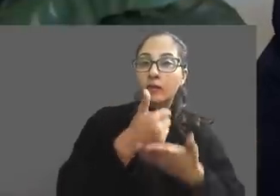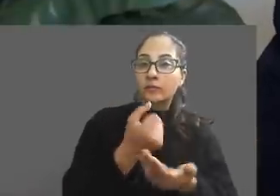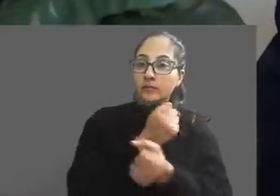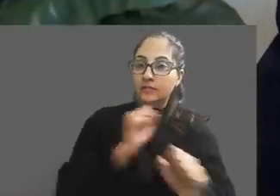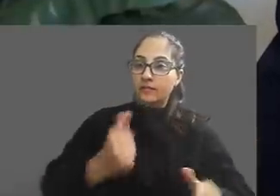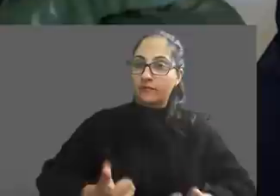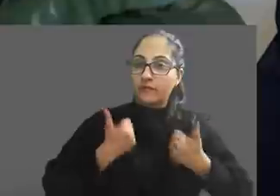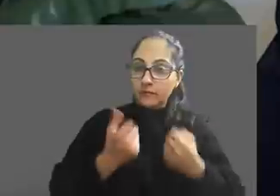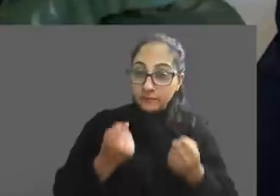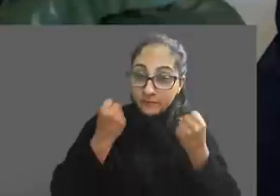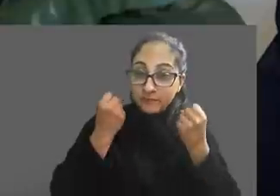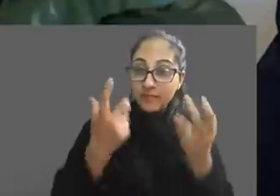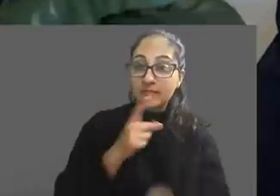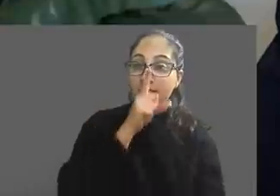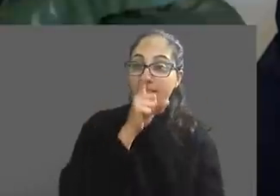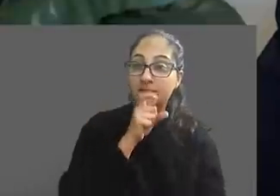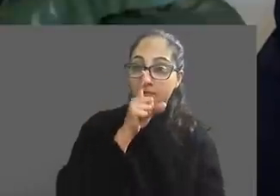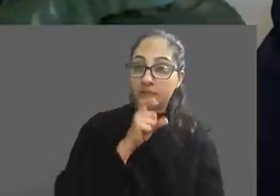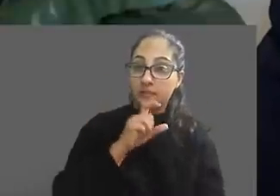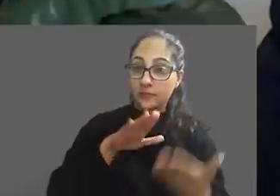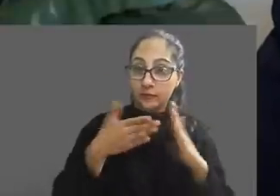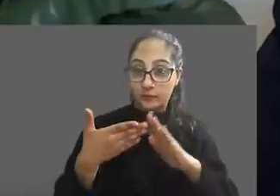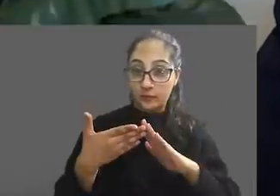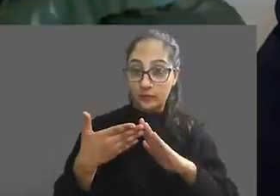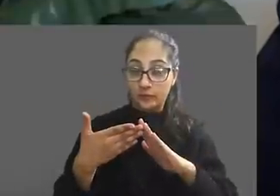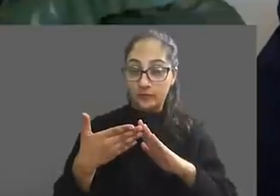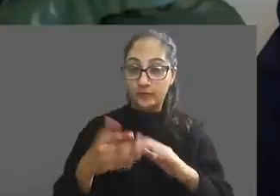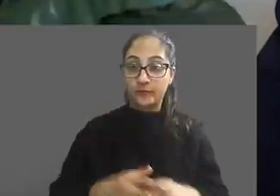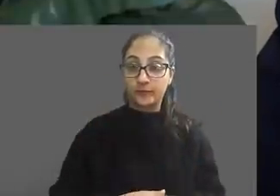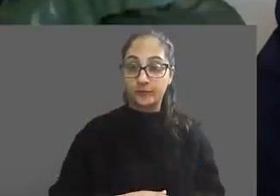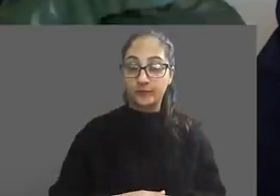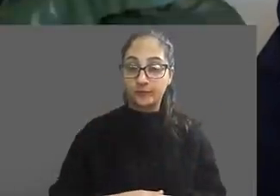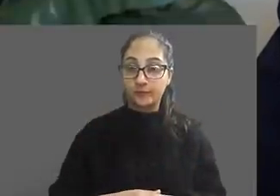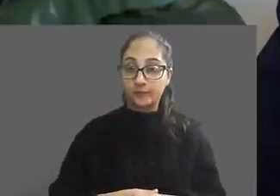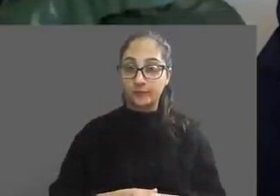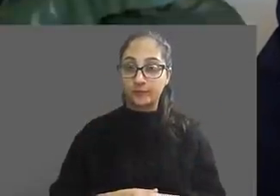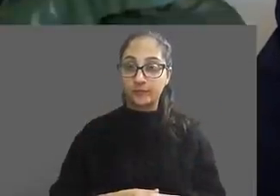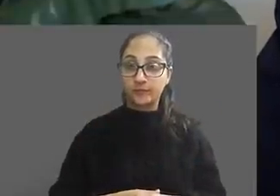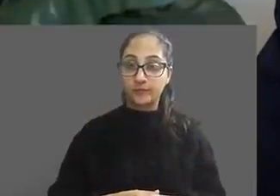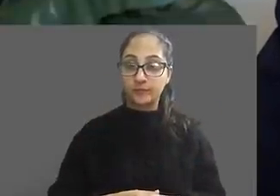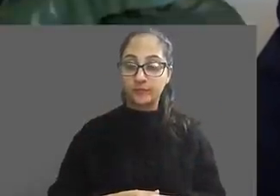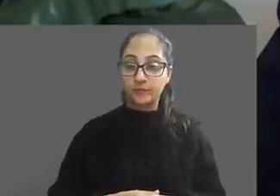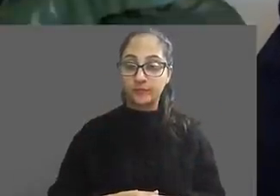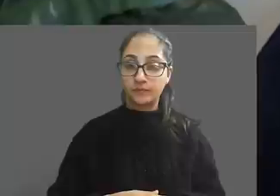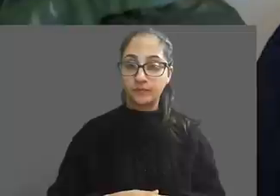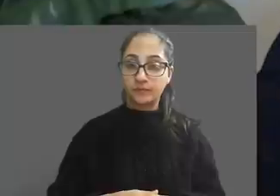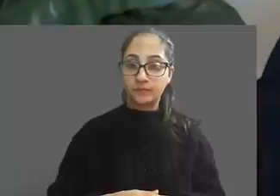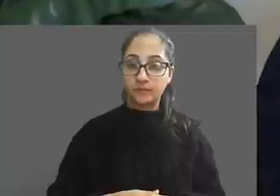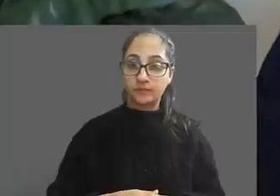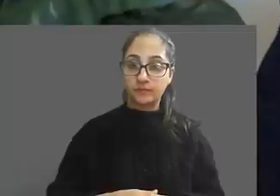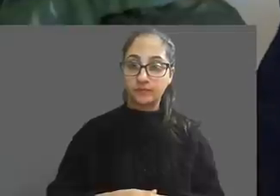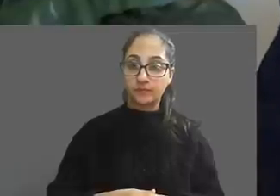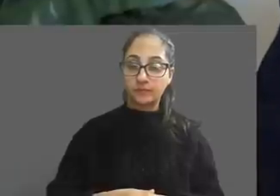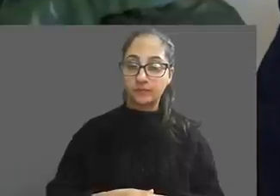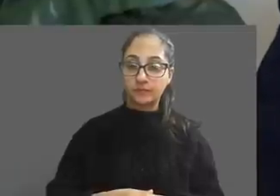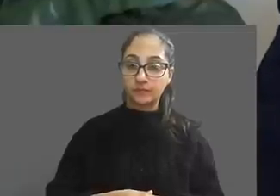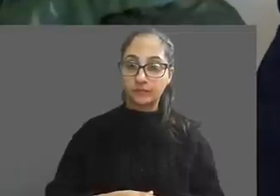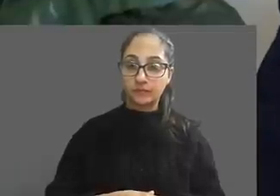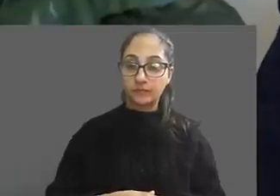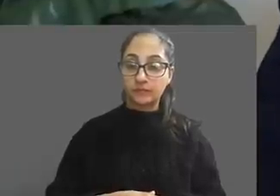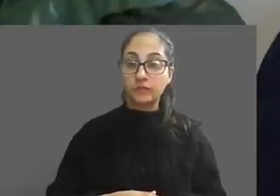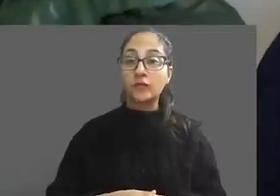As Kashani tells us, Rais Muzaffar passed away at the age of 101 years